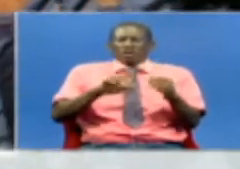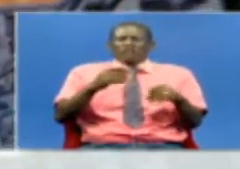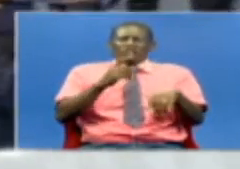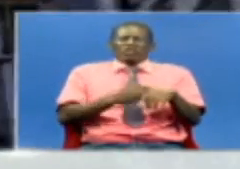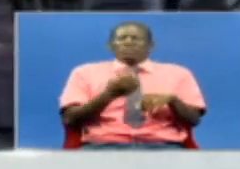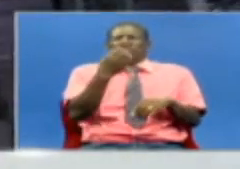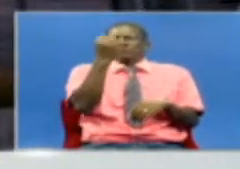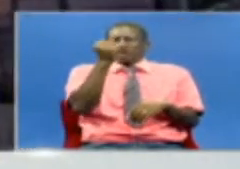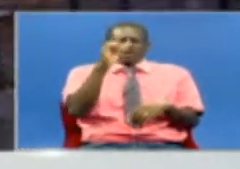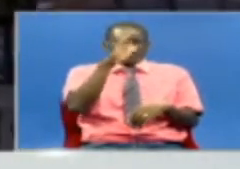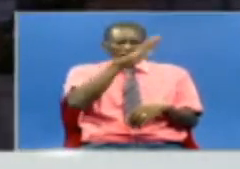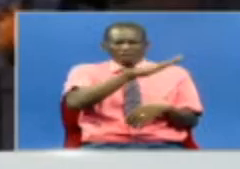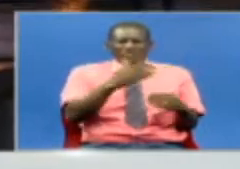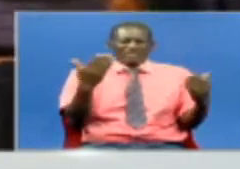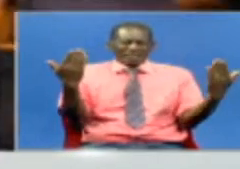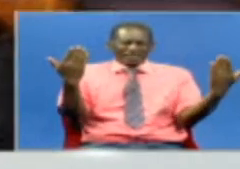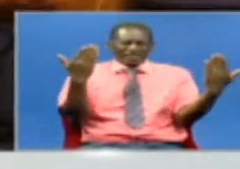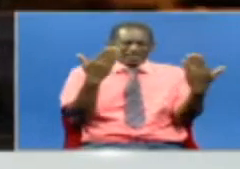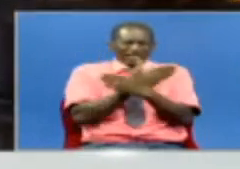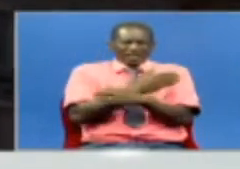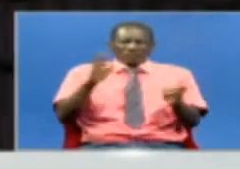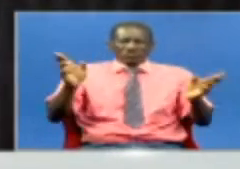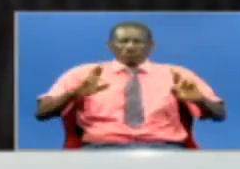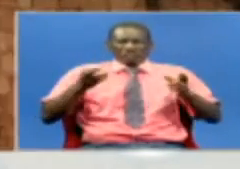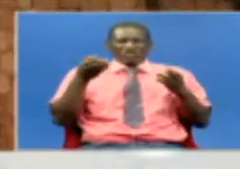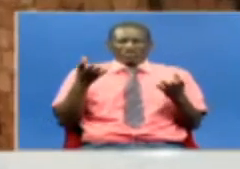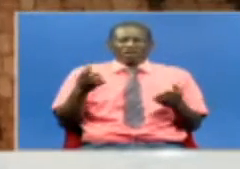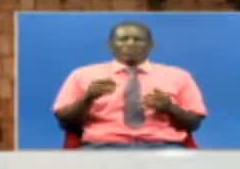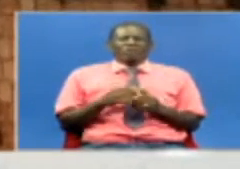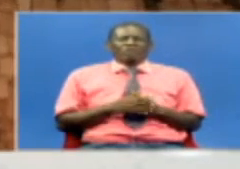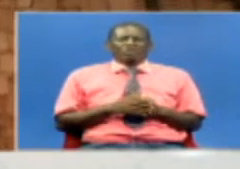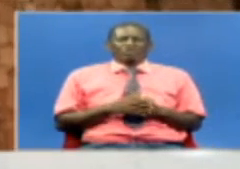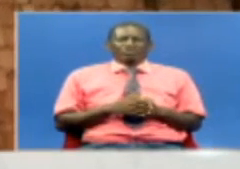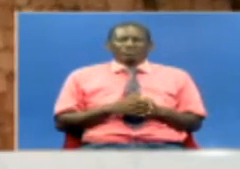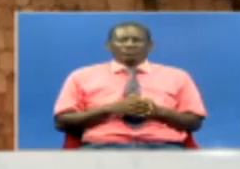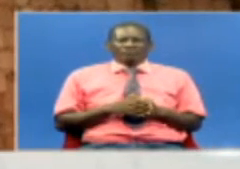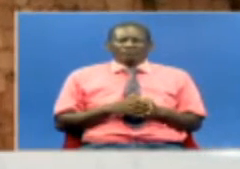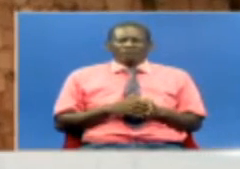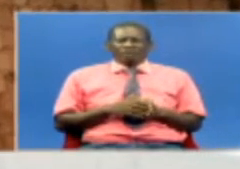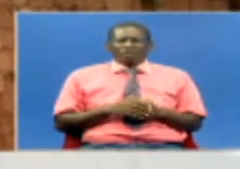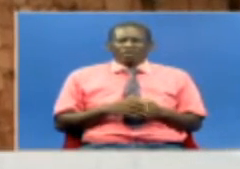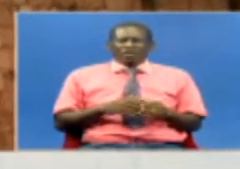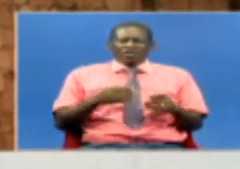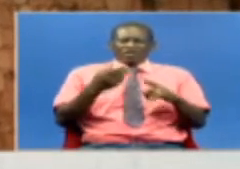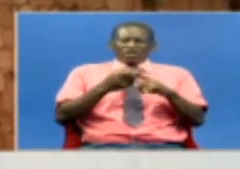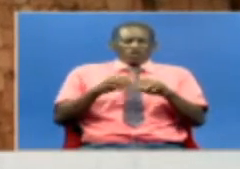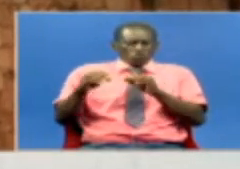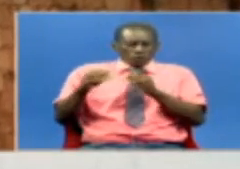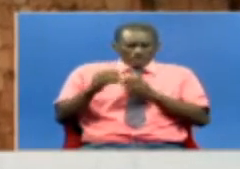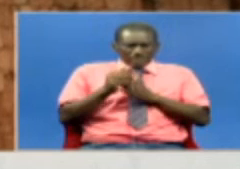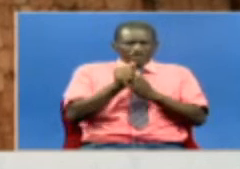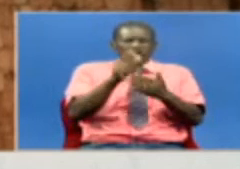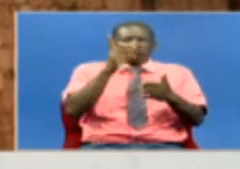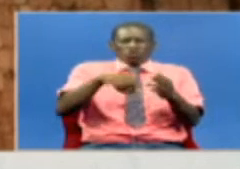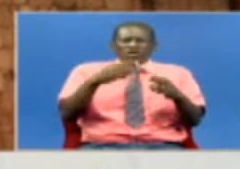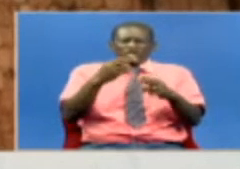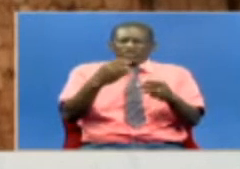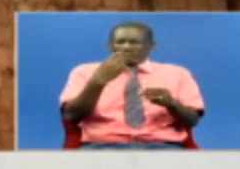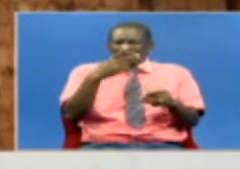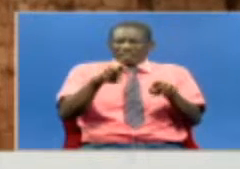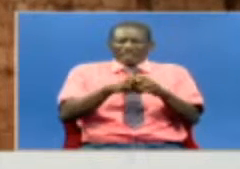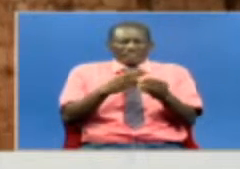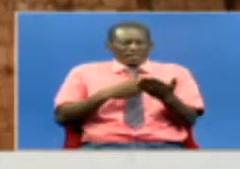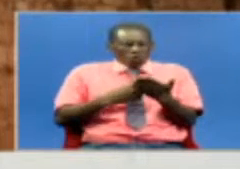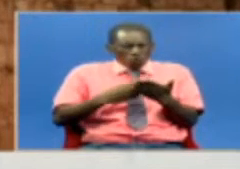p.m., darkness was already setting in. We would then be taken to what is considered the holiest